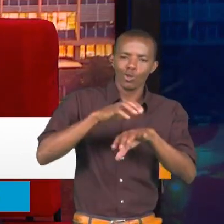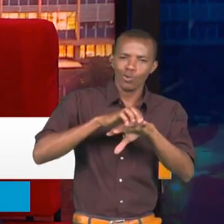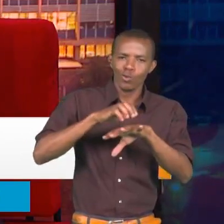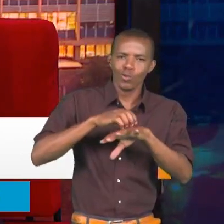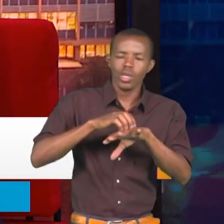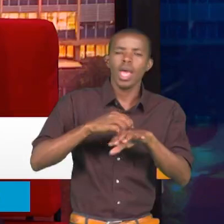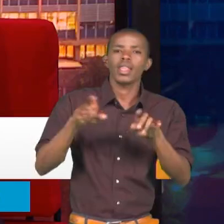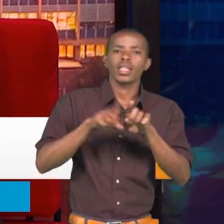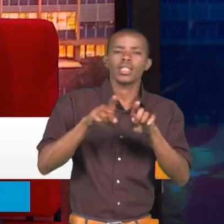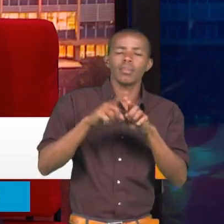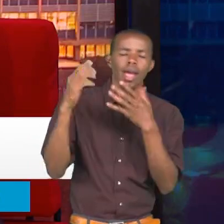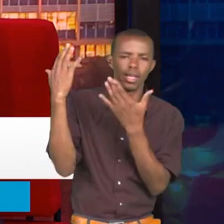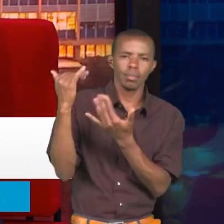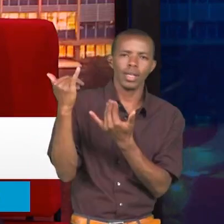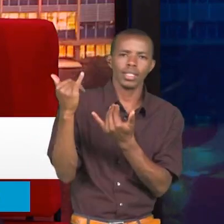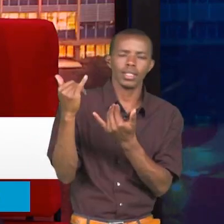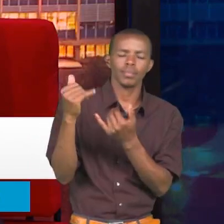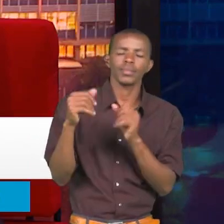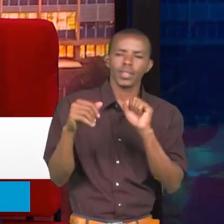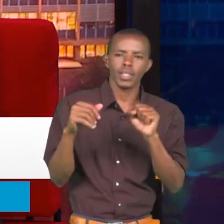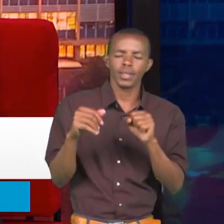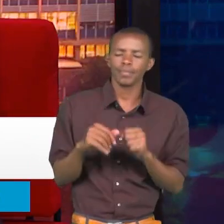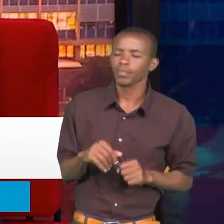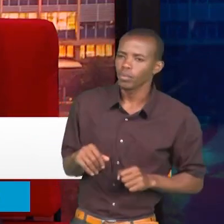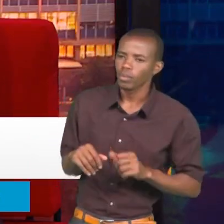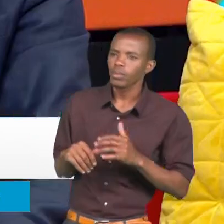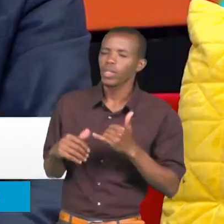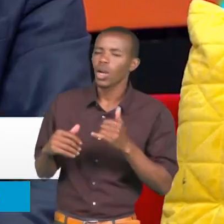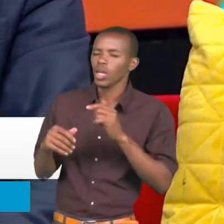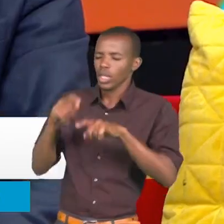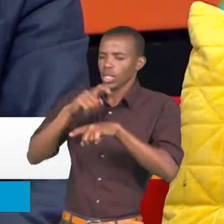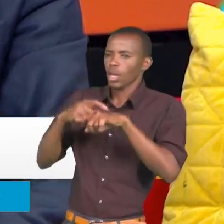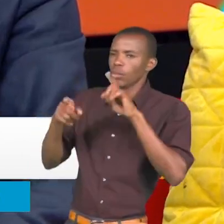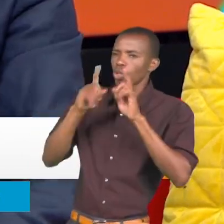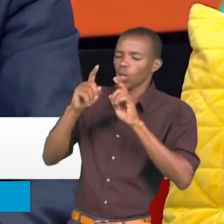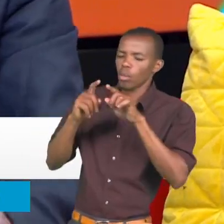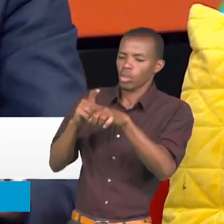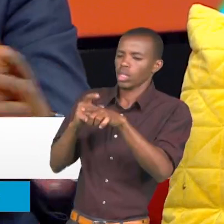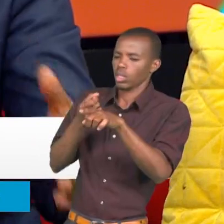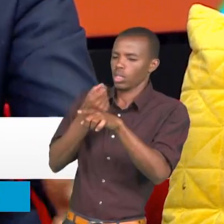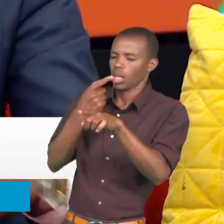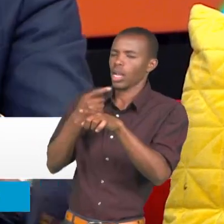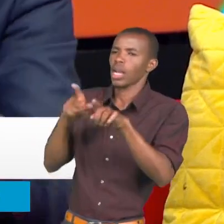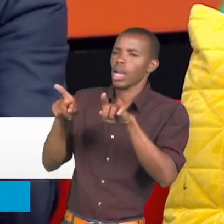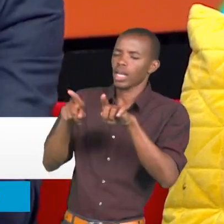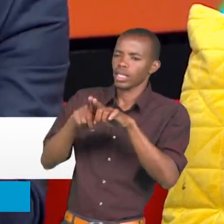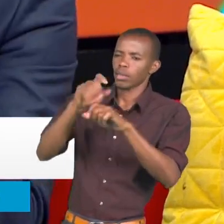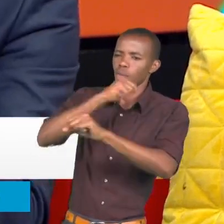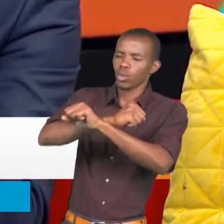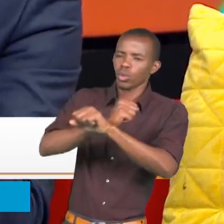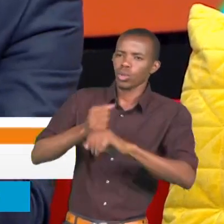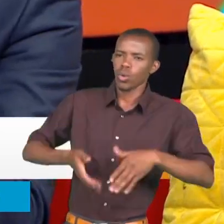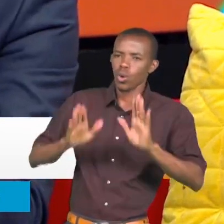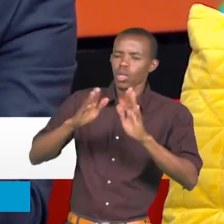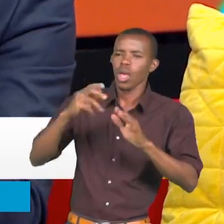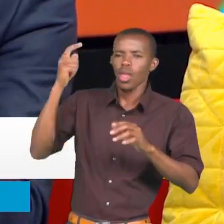but that could also be expected. Mm-hmm. Yeah. Of course. Mm. Now, when you talk about PrEP and also these prevention measures, do you think very